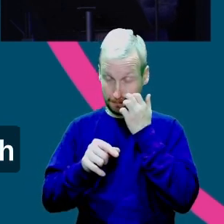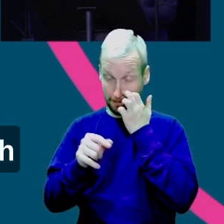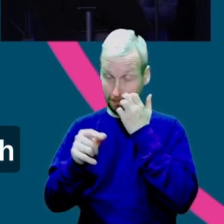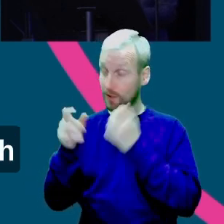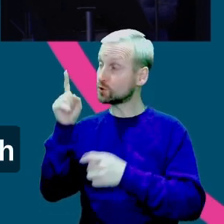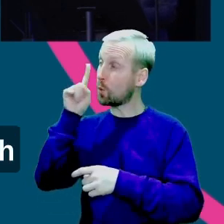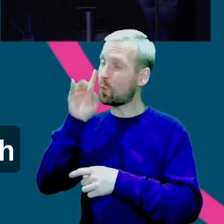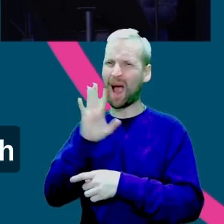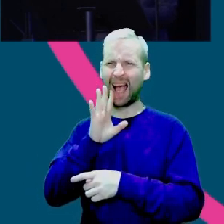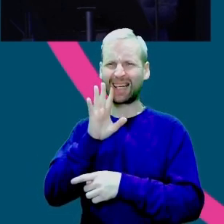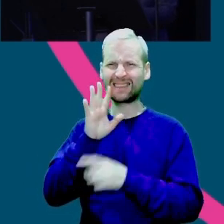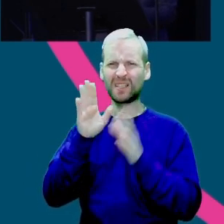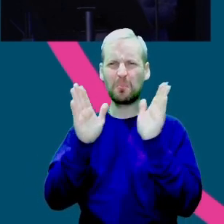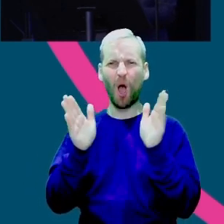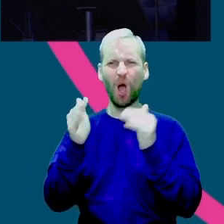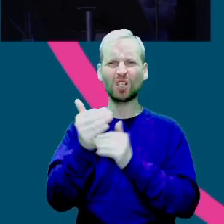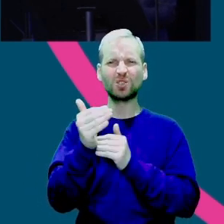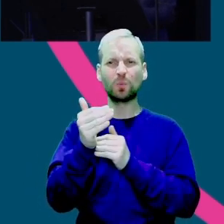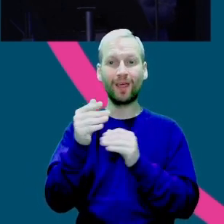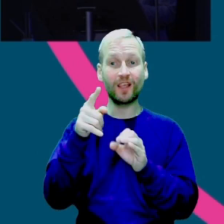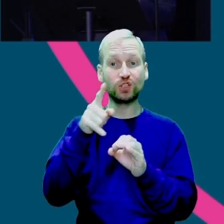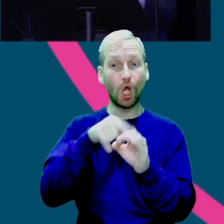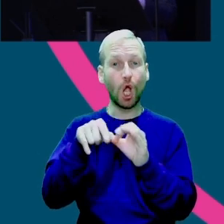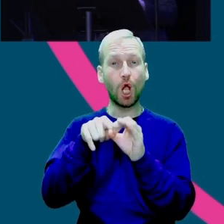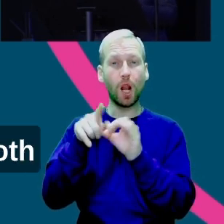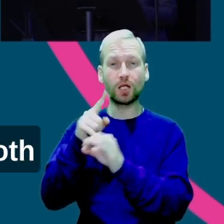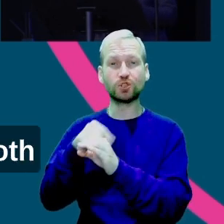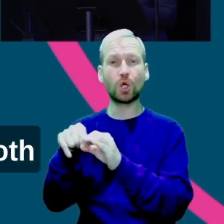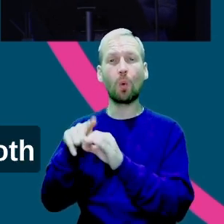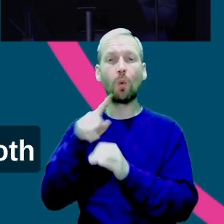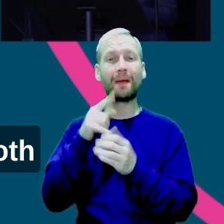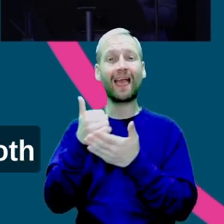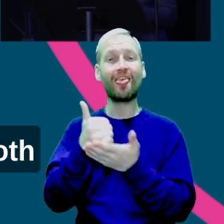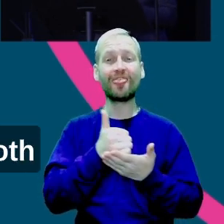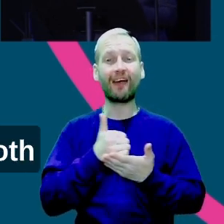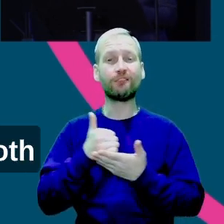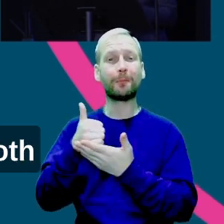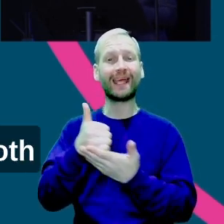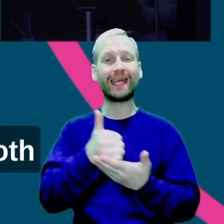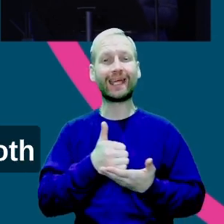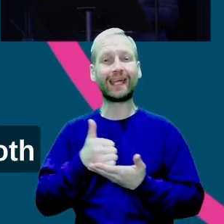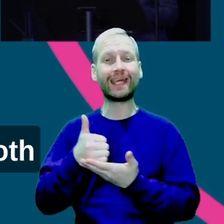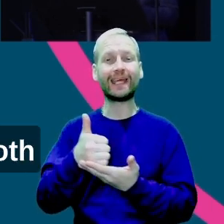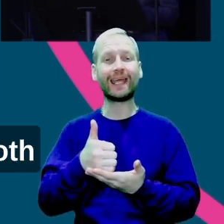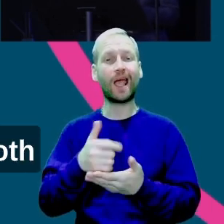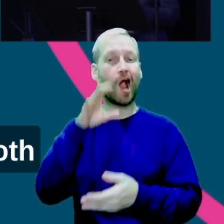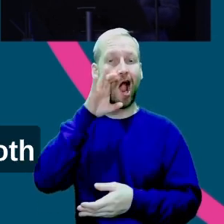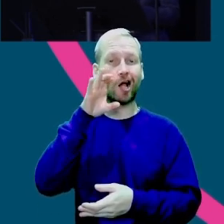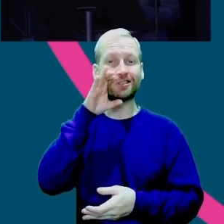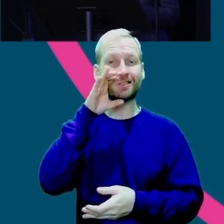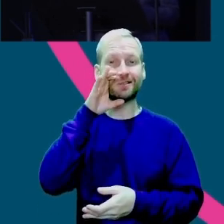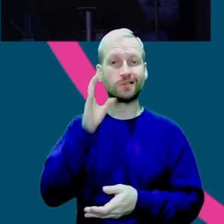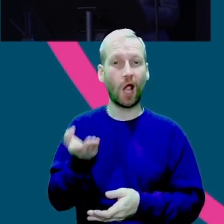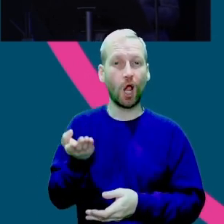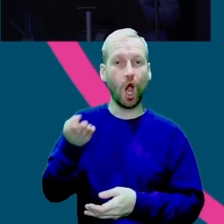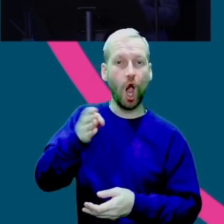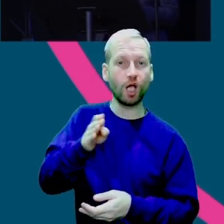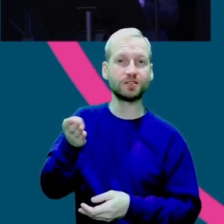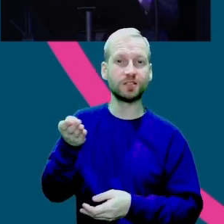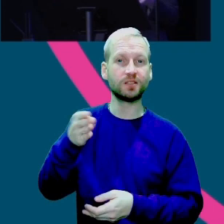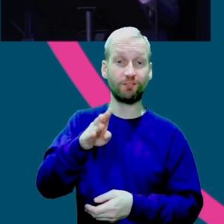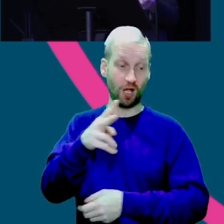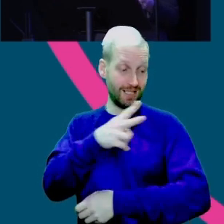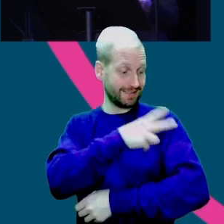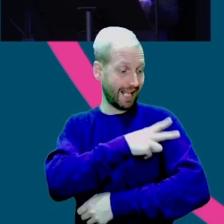white box with the 2 circles at the bottom there will be our therapy garden, which there will be access both for